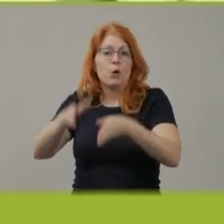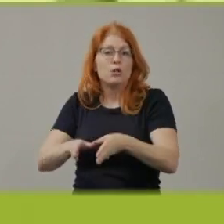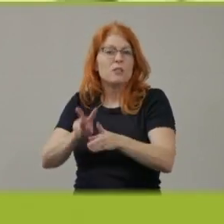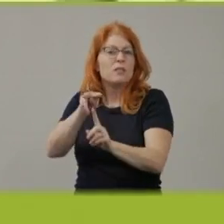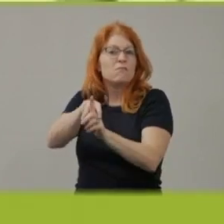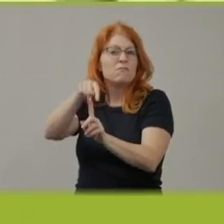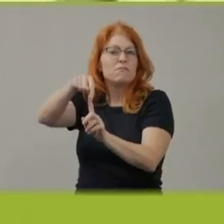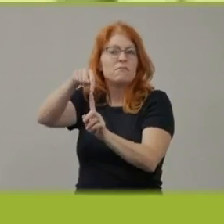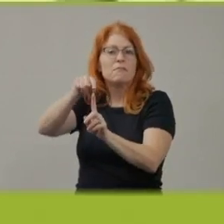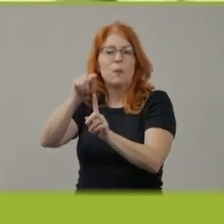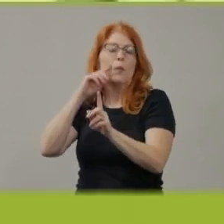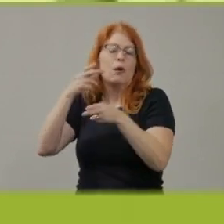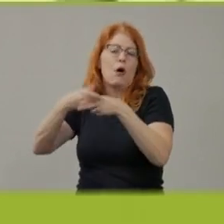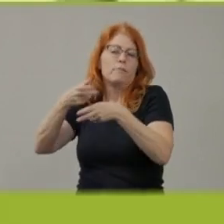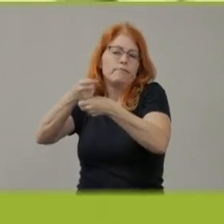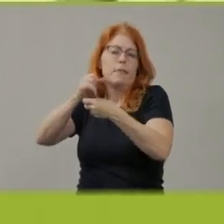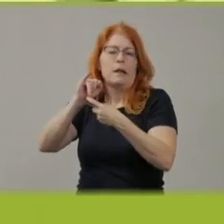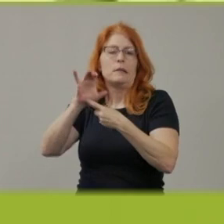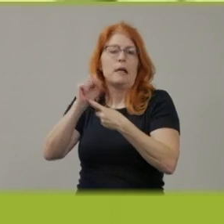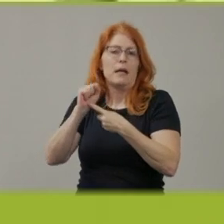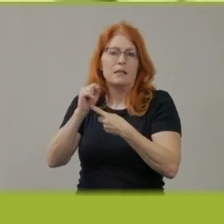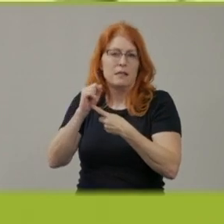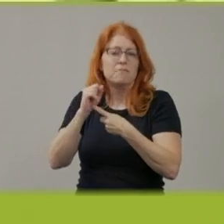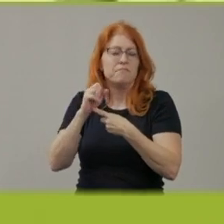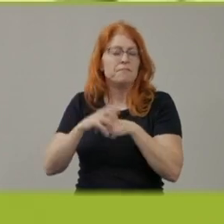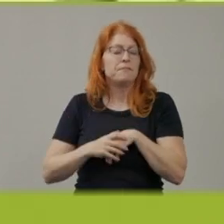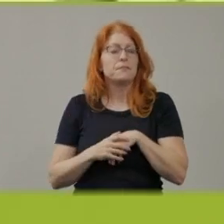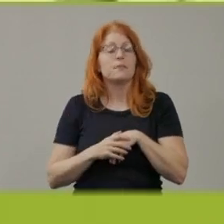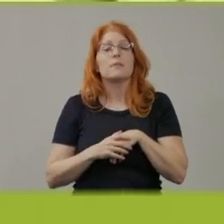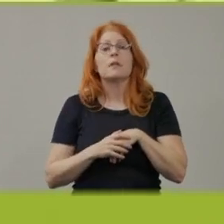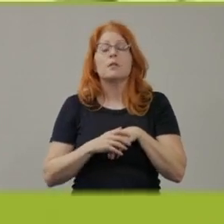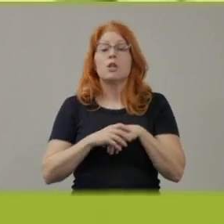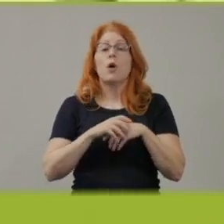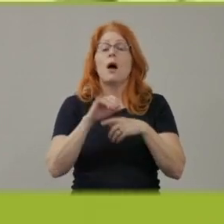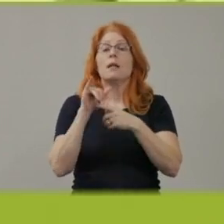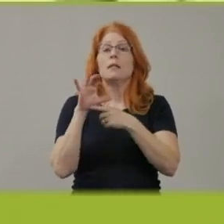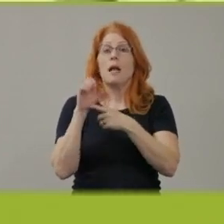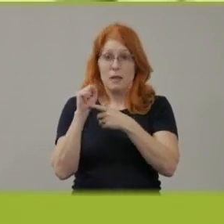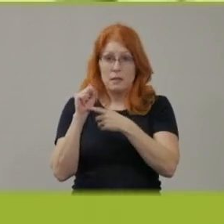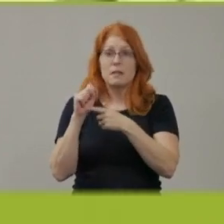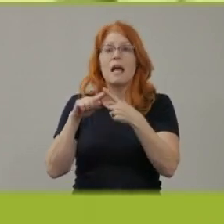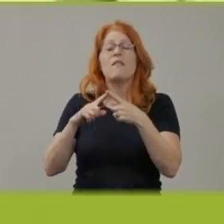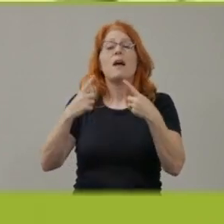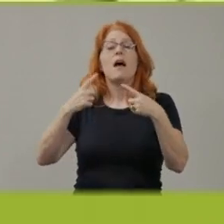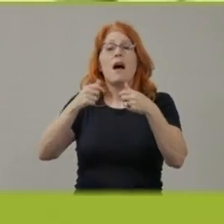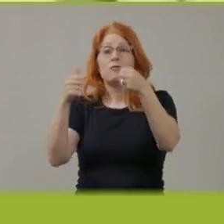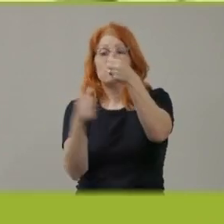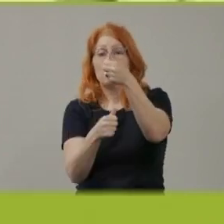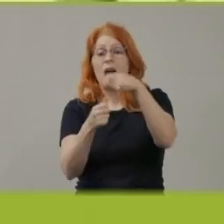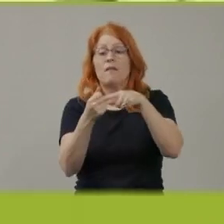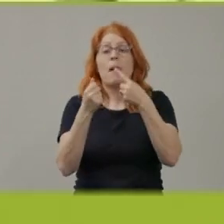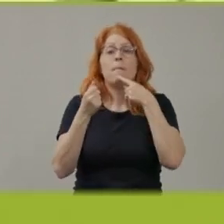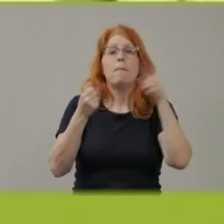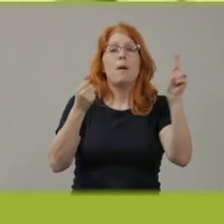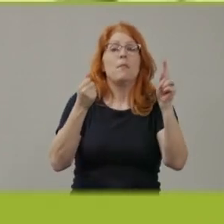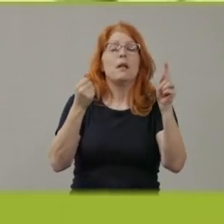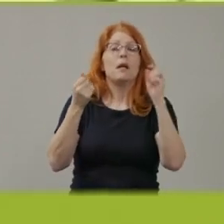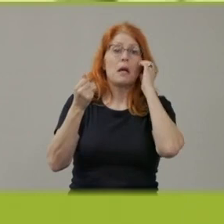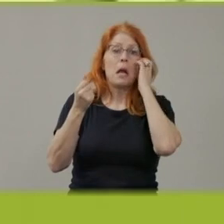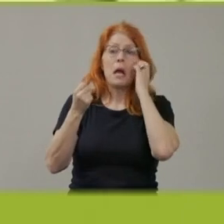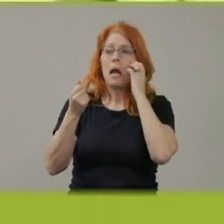we call it ICS-like if it's not like this. And so under our incident commander, we have a public information officer. Who here has social